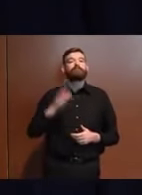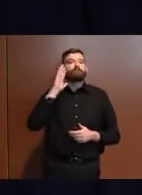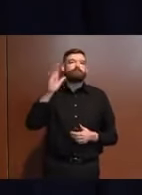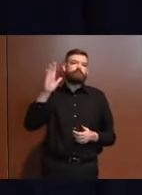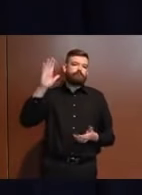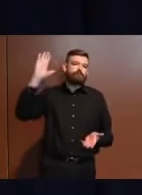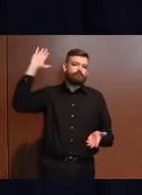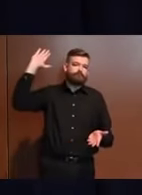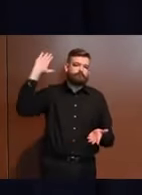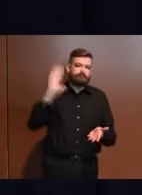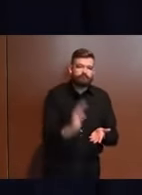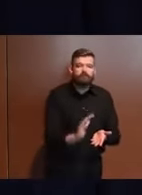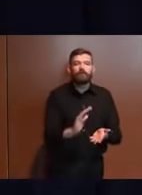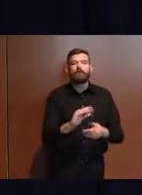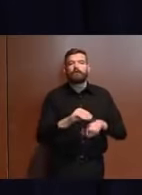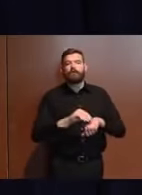residents.